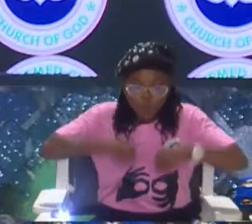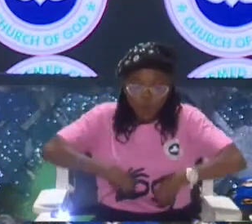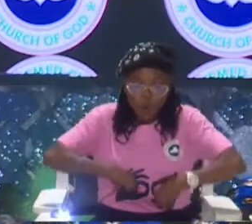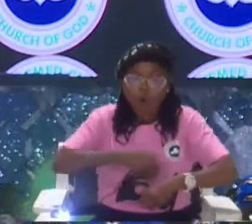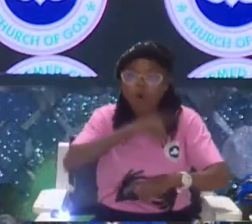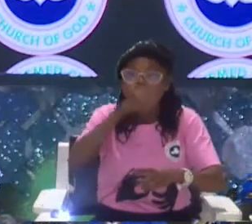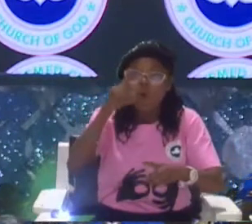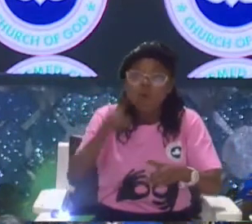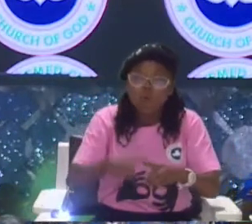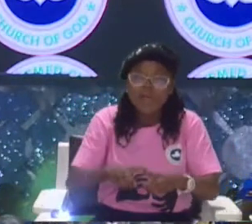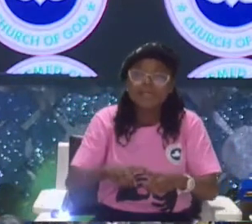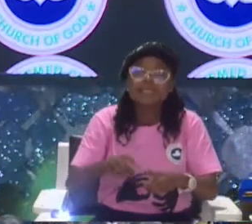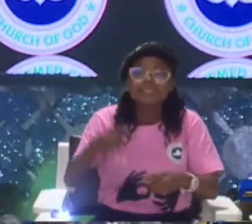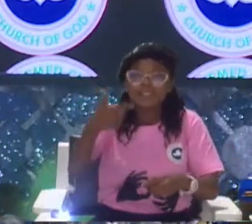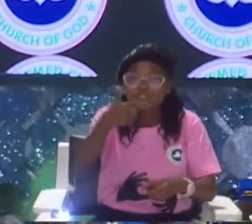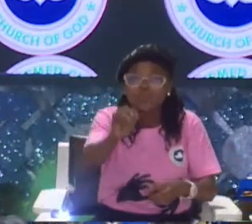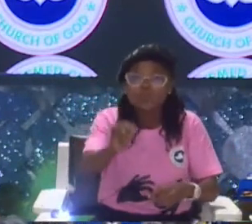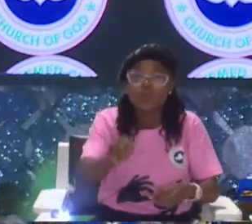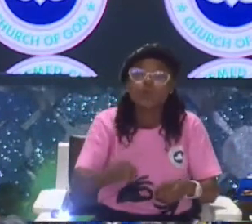dress you are wearing